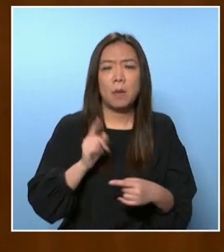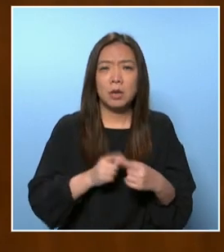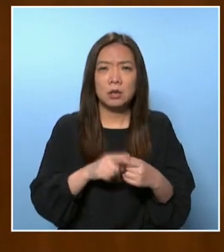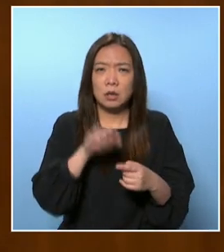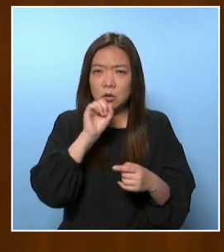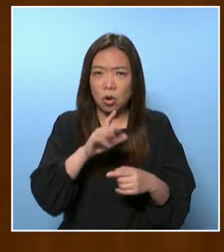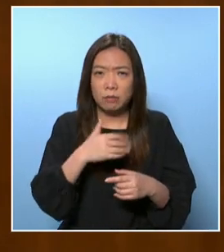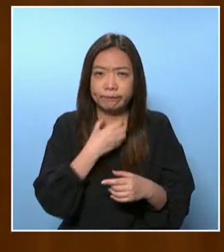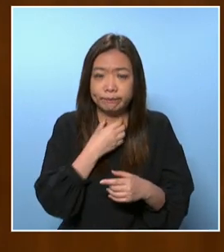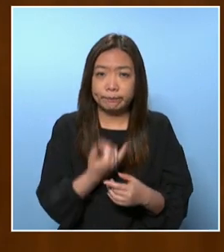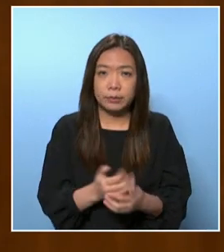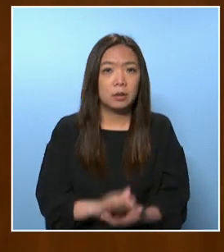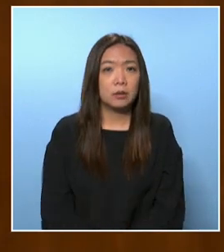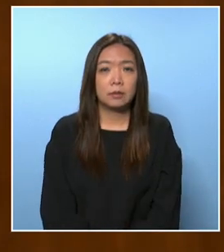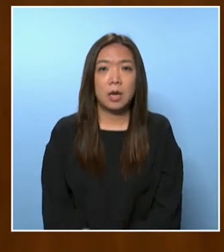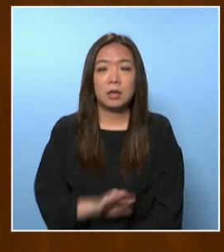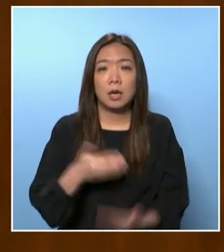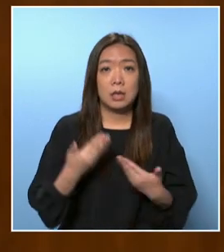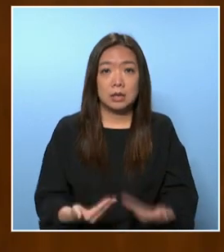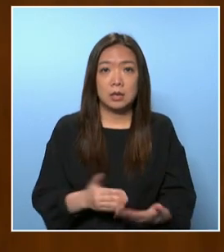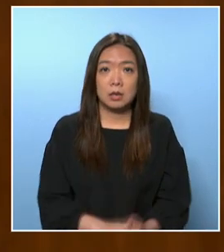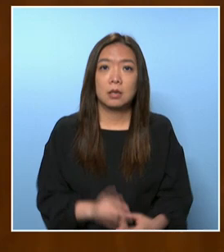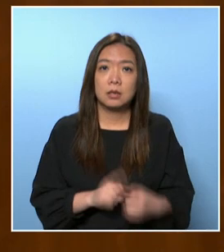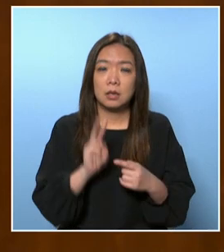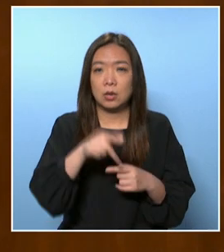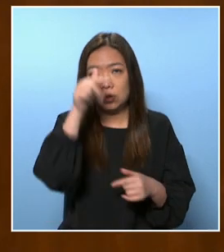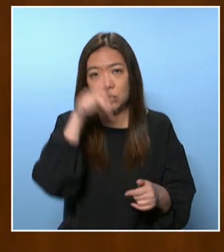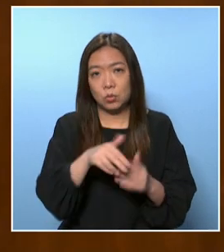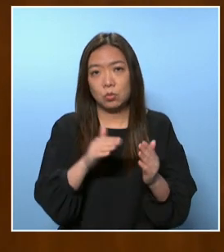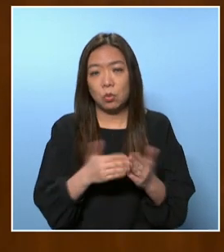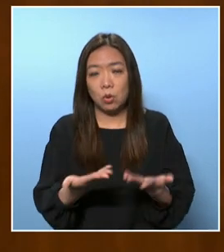I don't think I should say this, but